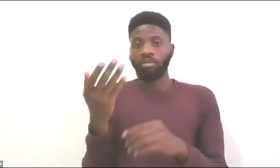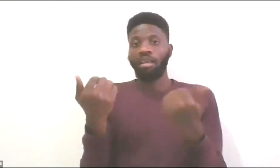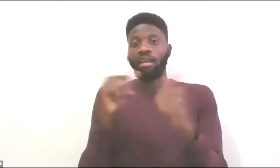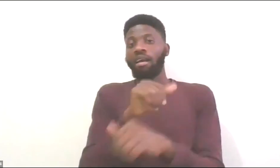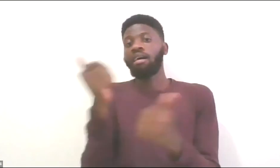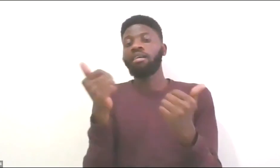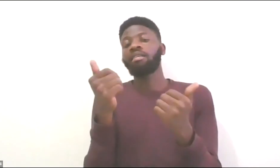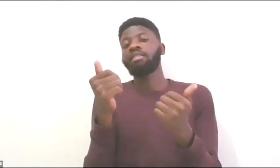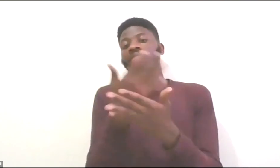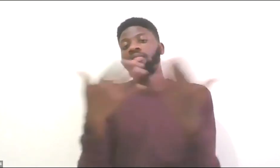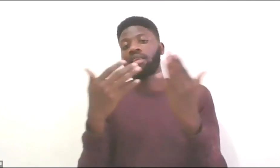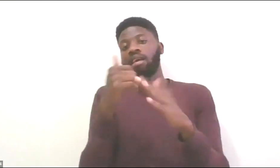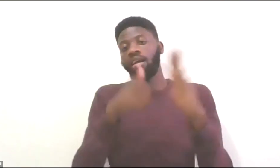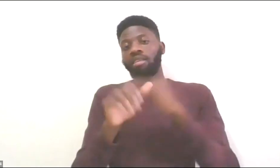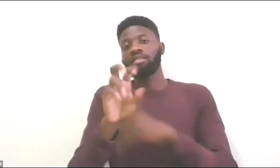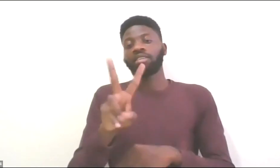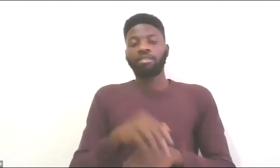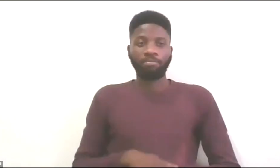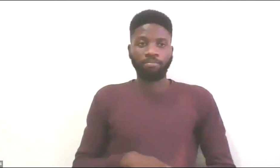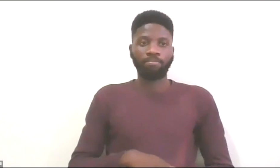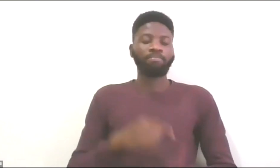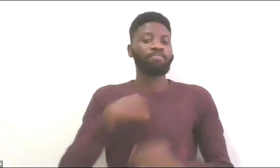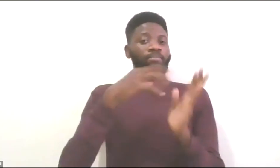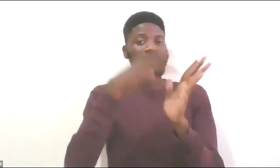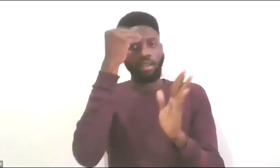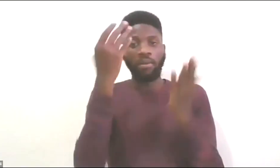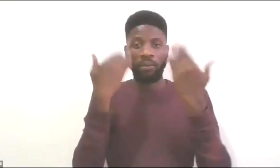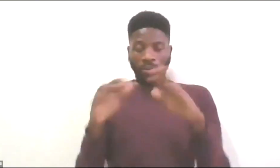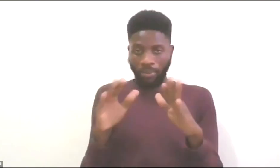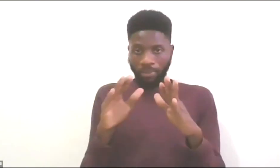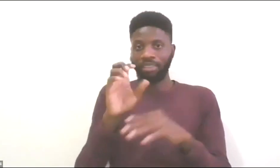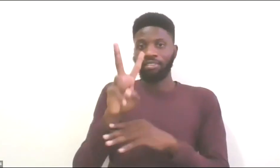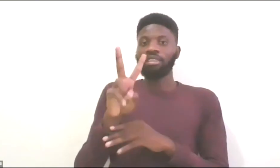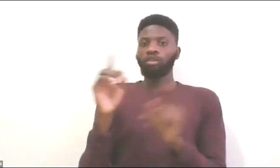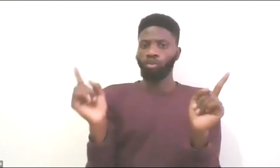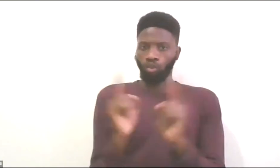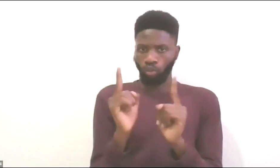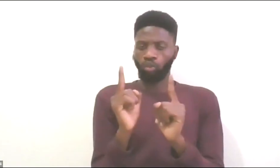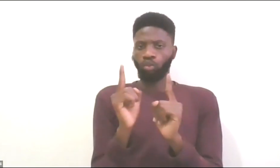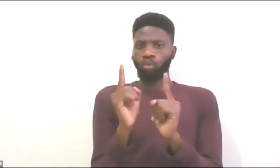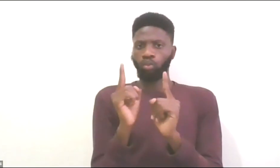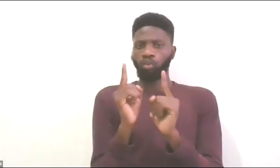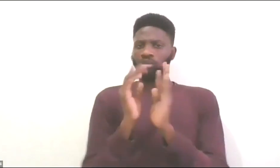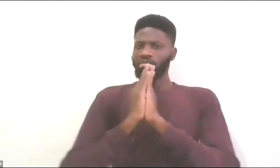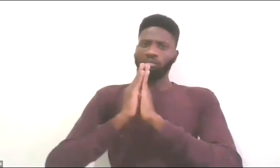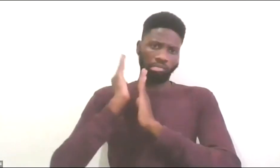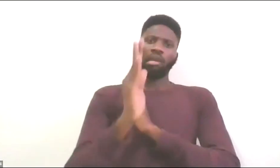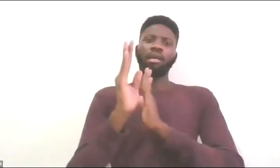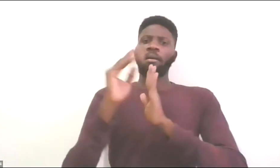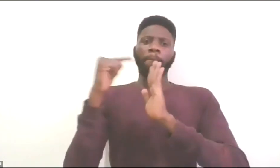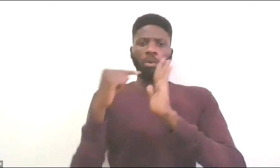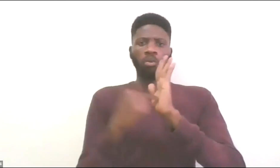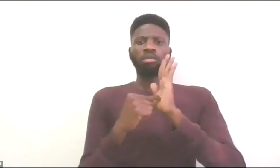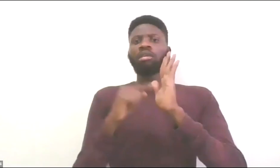their CV? I learned that a CV should be short and precise, straight to the point. No need of putting in so